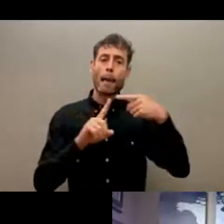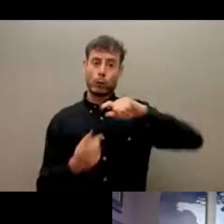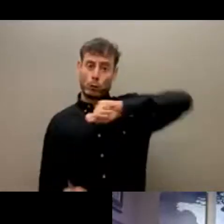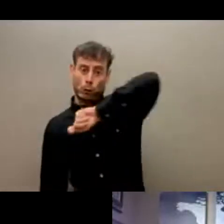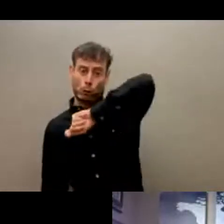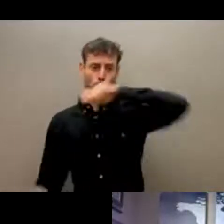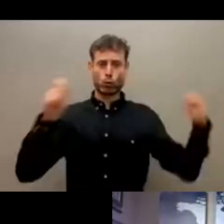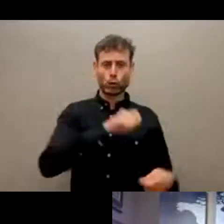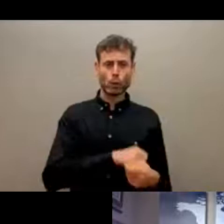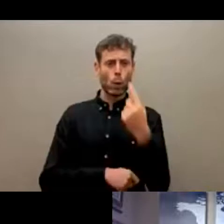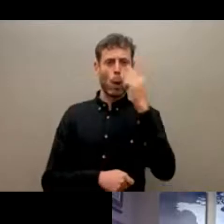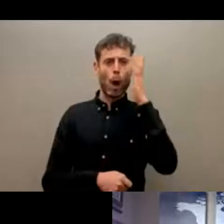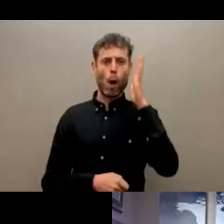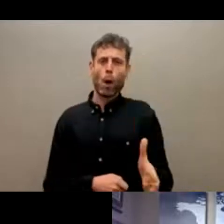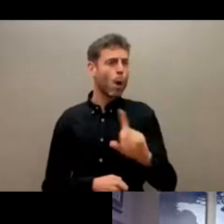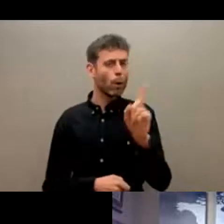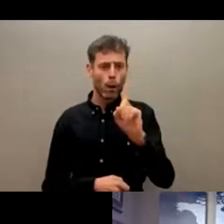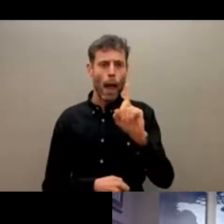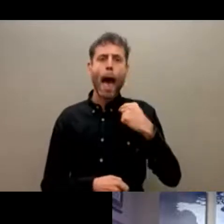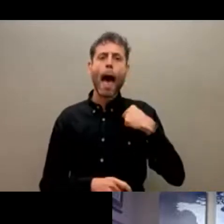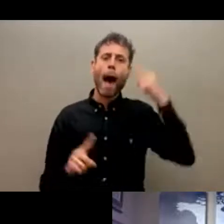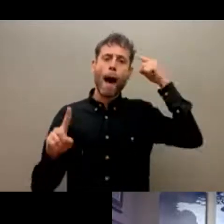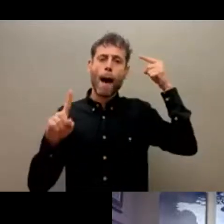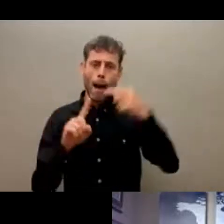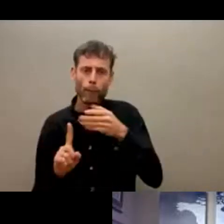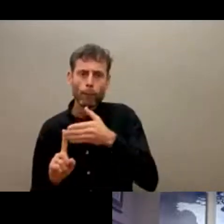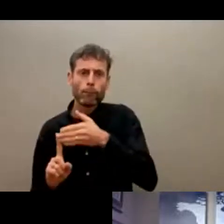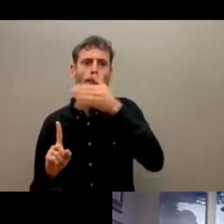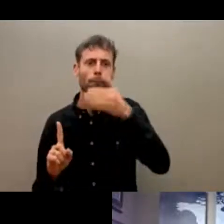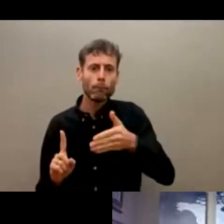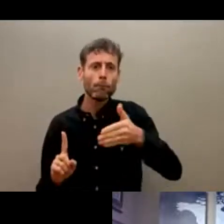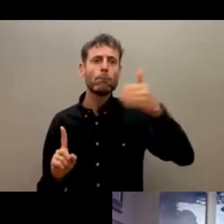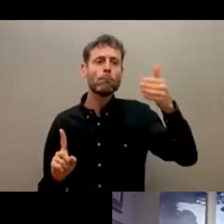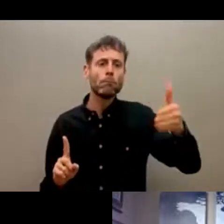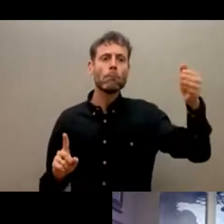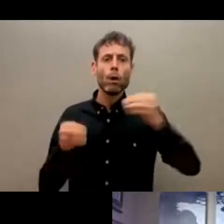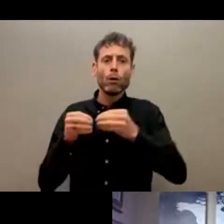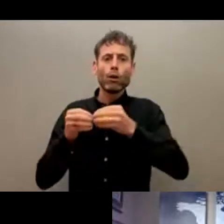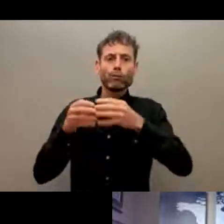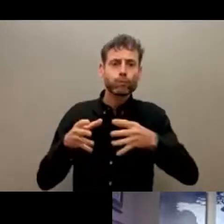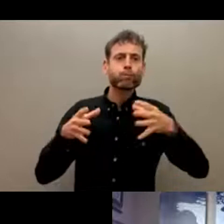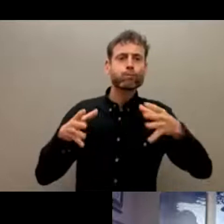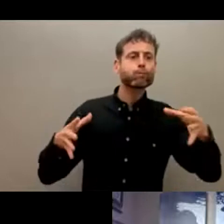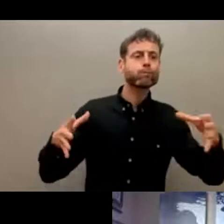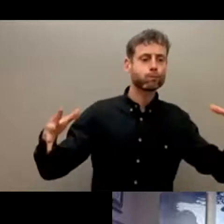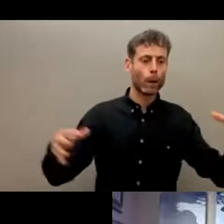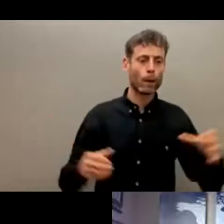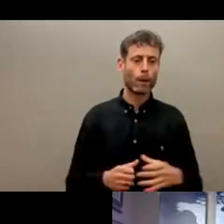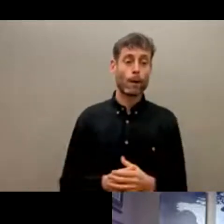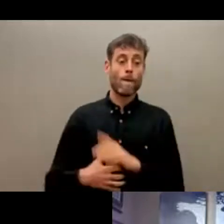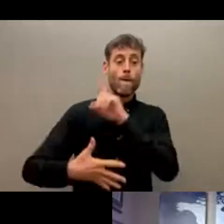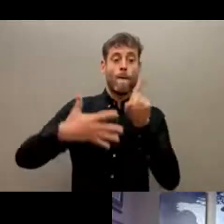accessibility commitments. And 5th and finally, it's really an overarching observation above all else, throughout all those